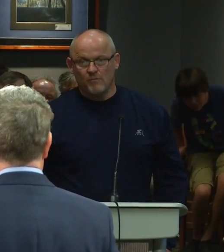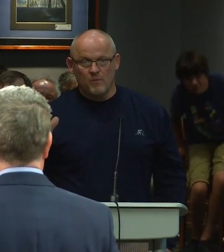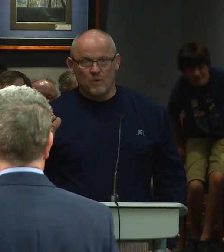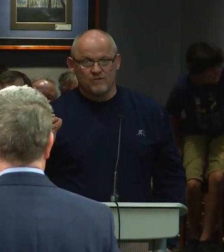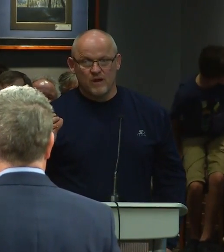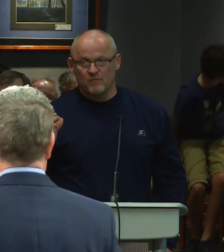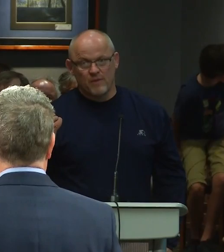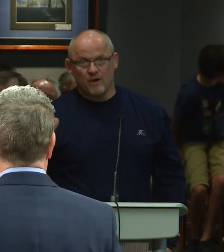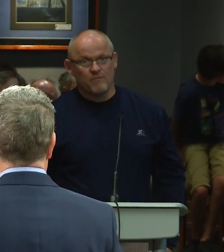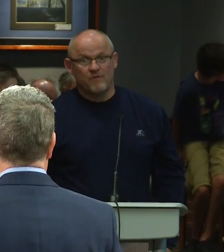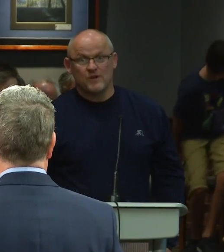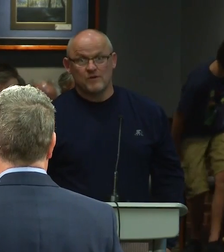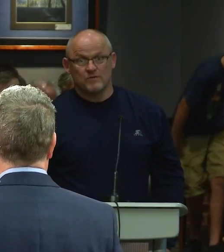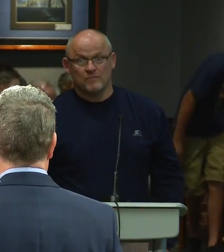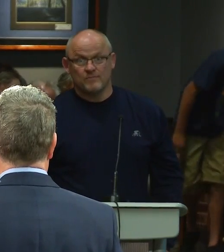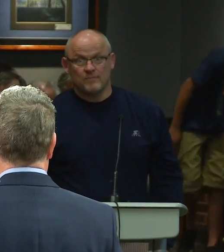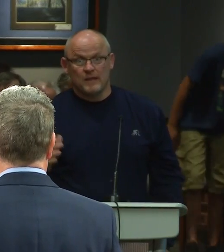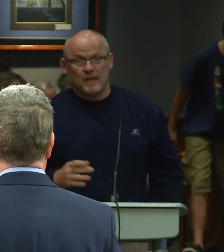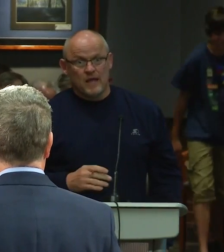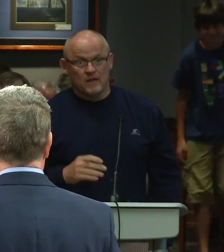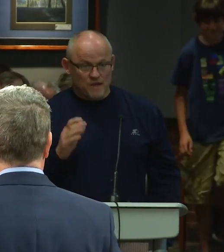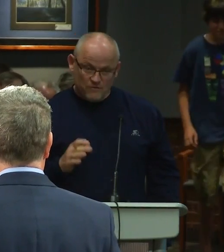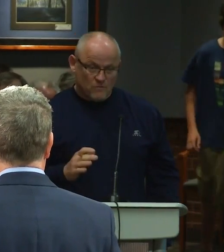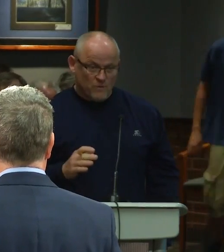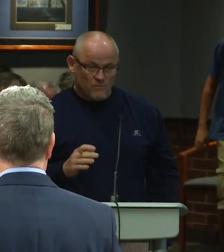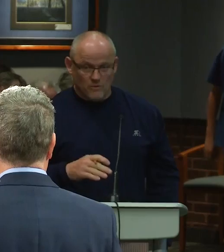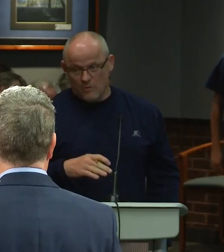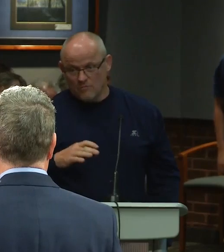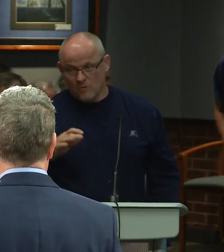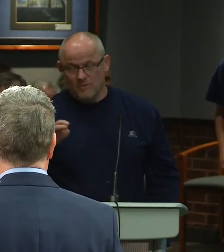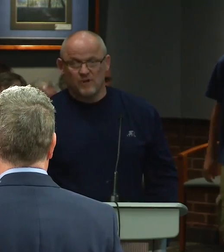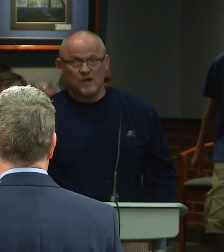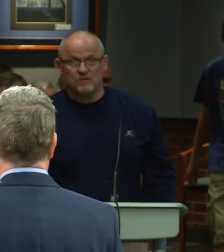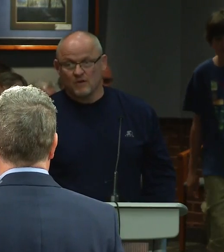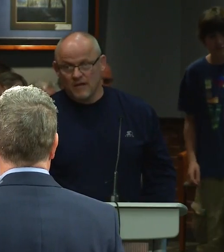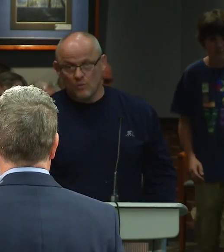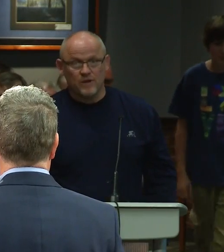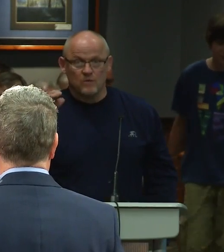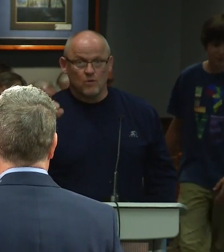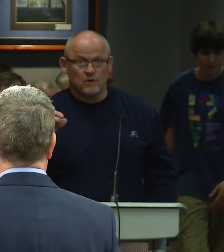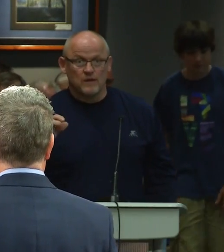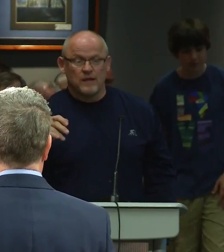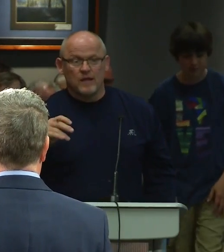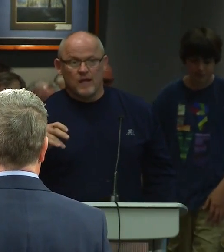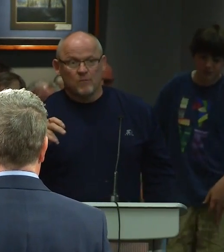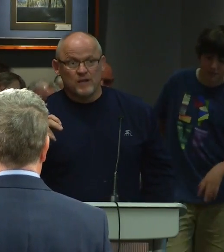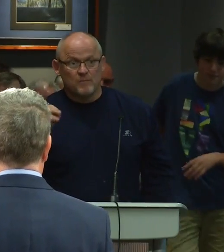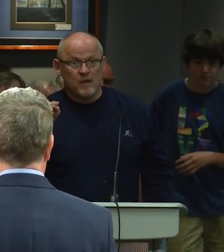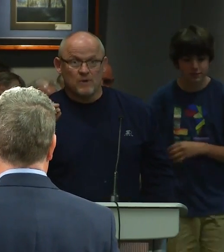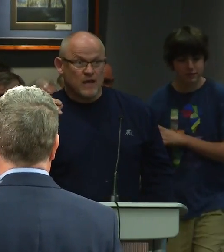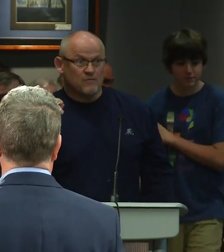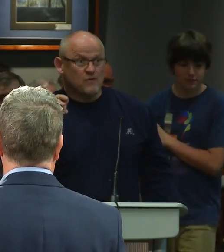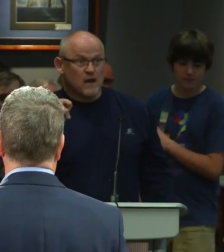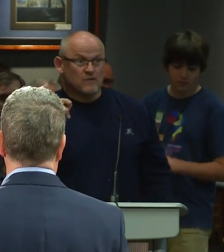Most people in West End has been there 50 years. Kids we grew up as kids looking out the window at the water, and we need to